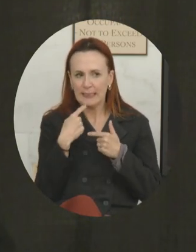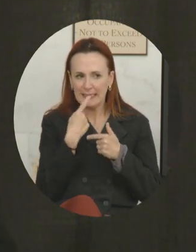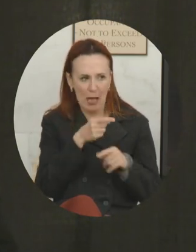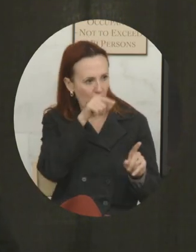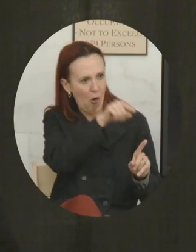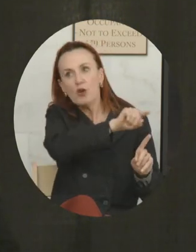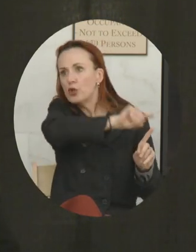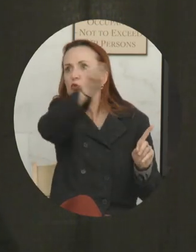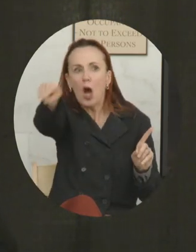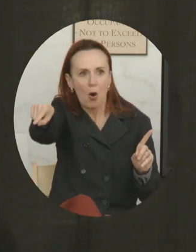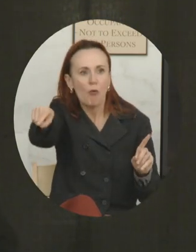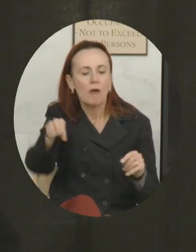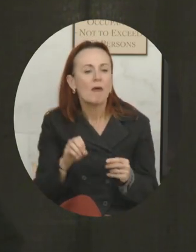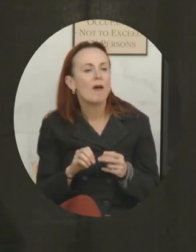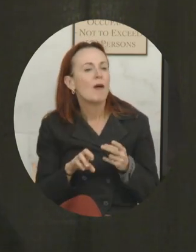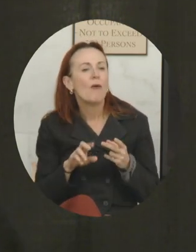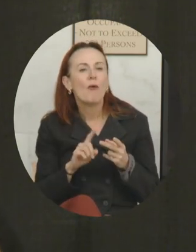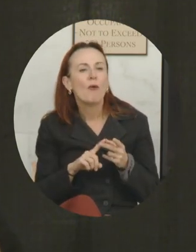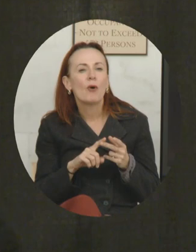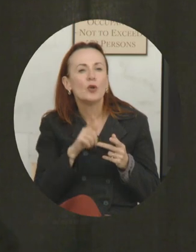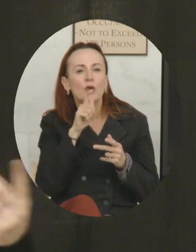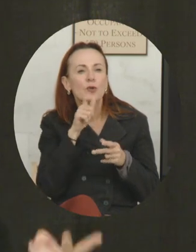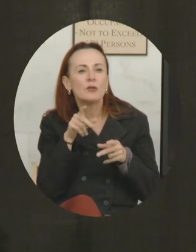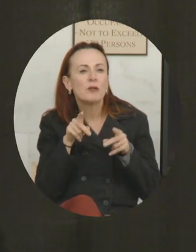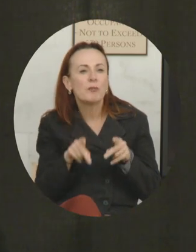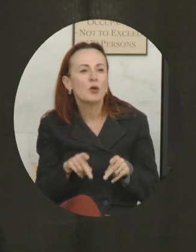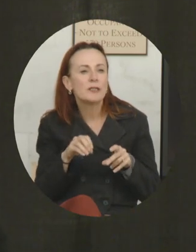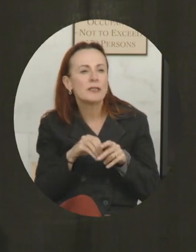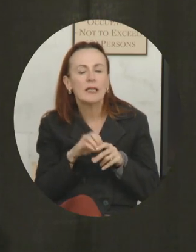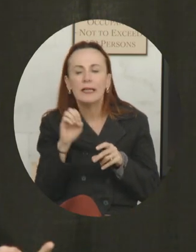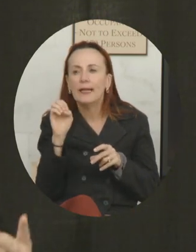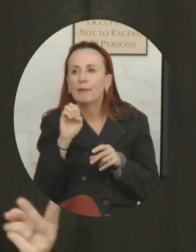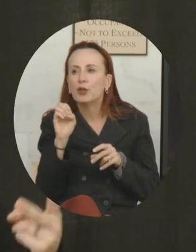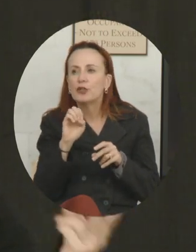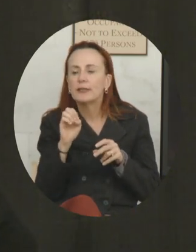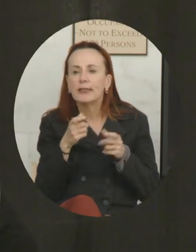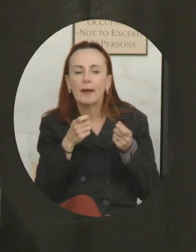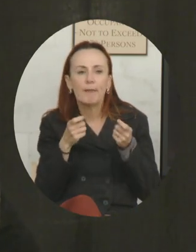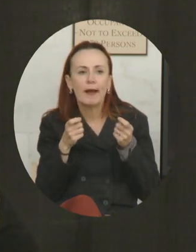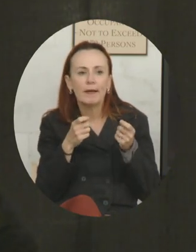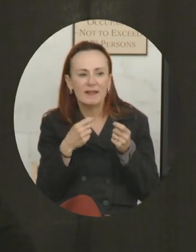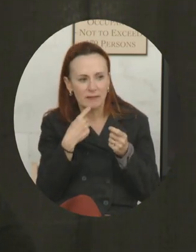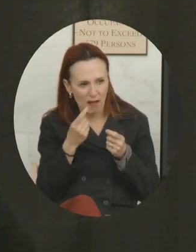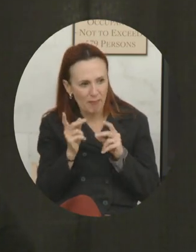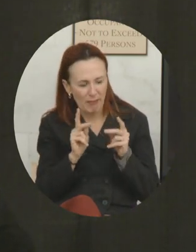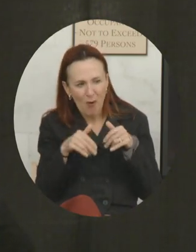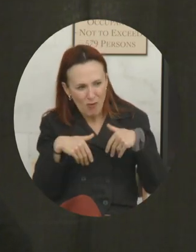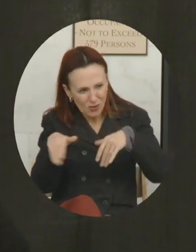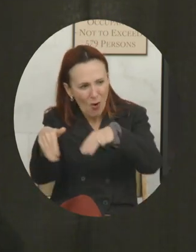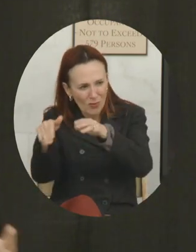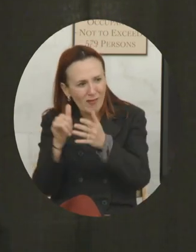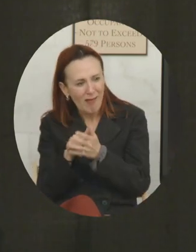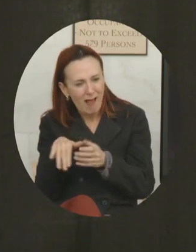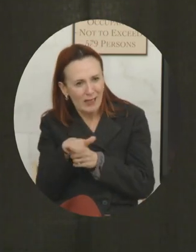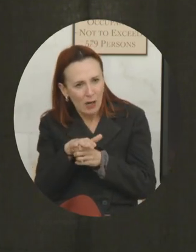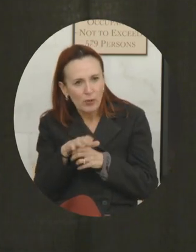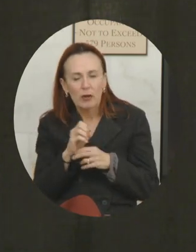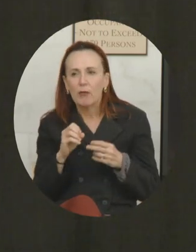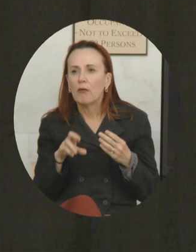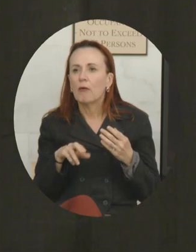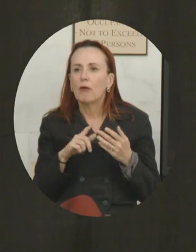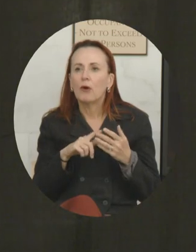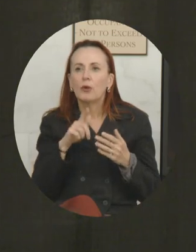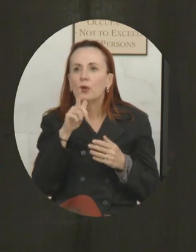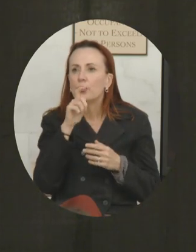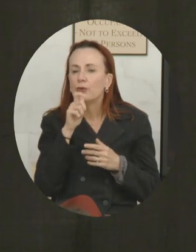person at emergency management who can dispatch them to the location they need to be at? Who's the person who's at the